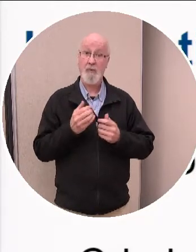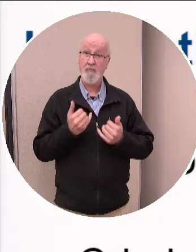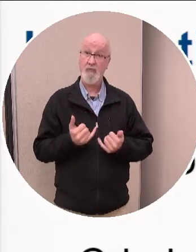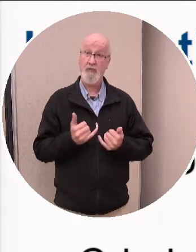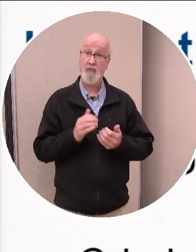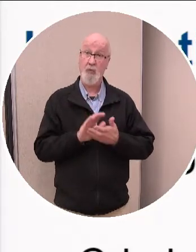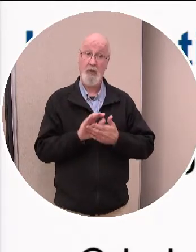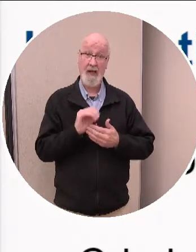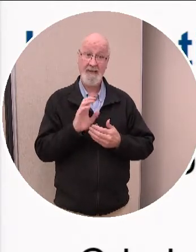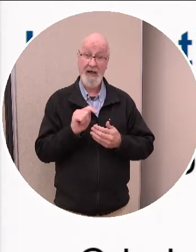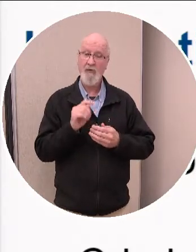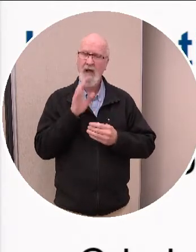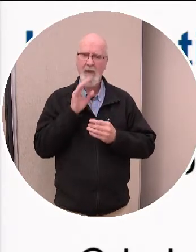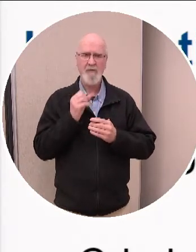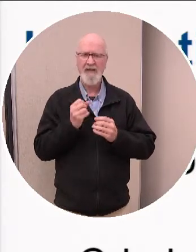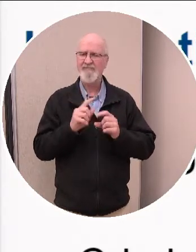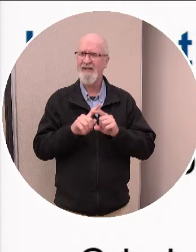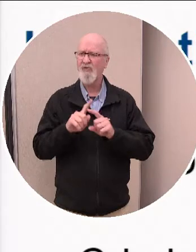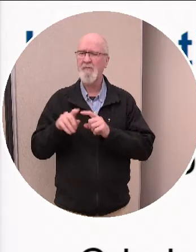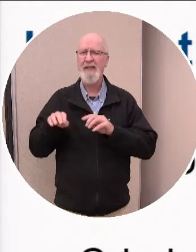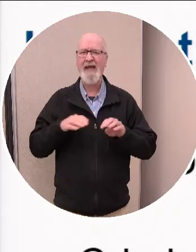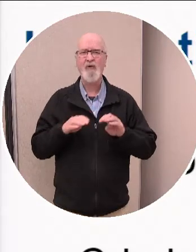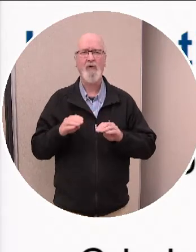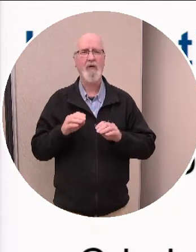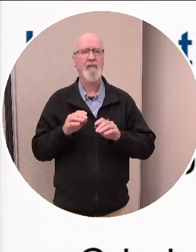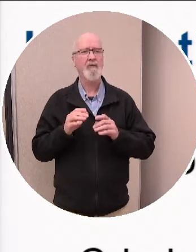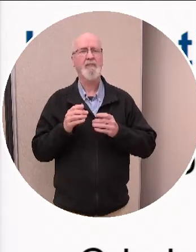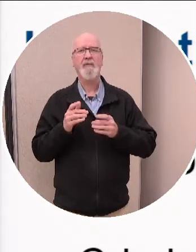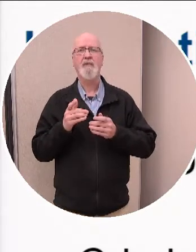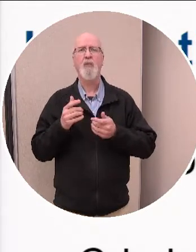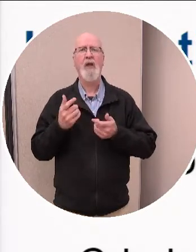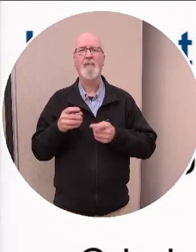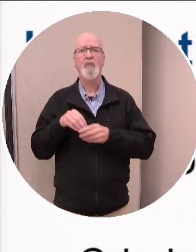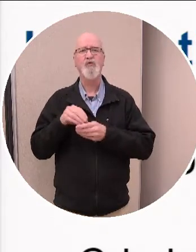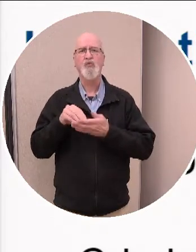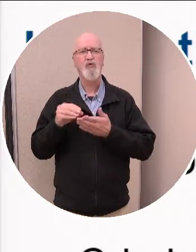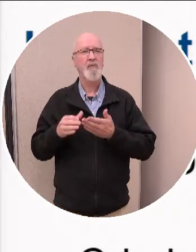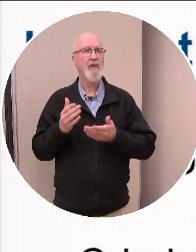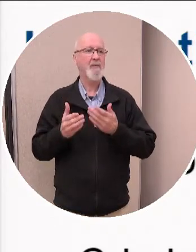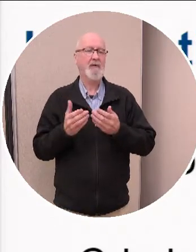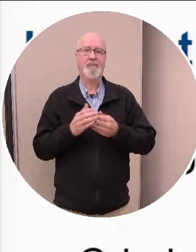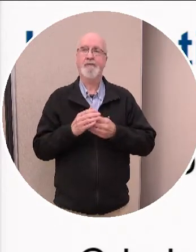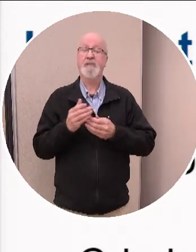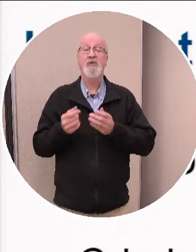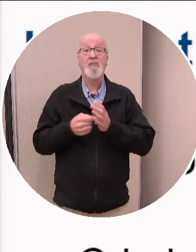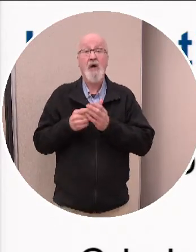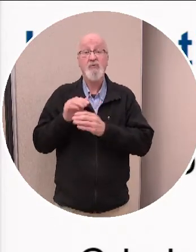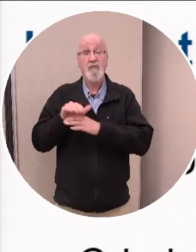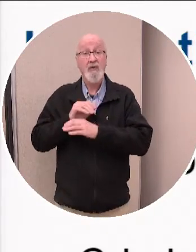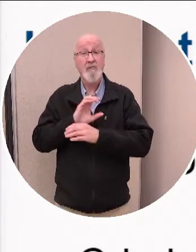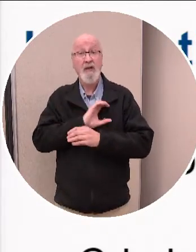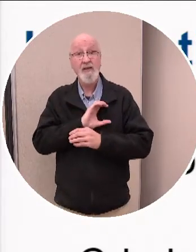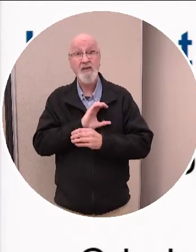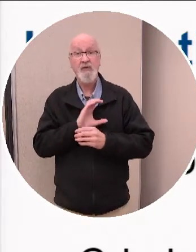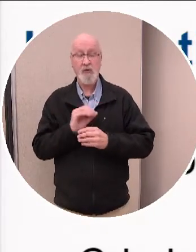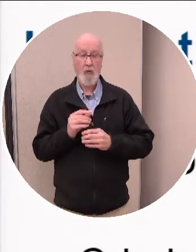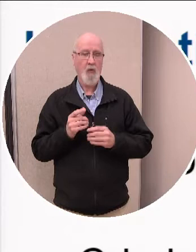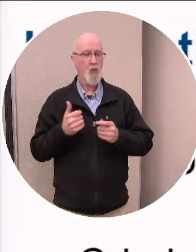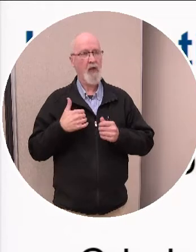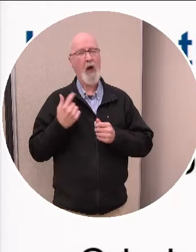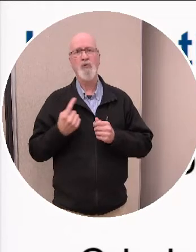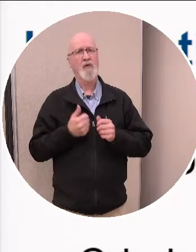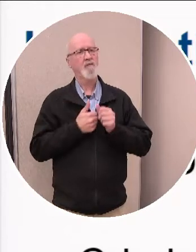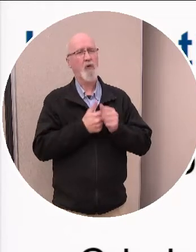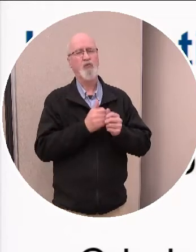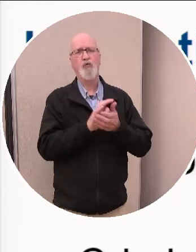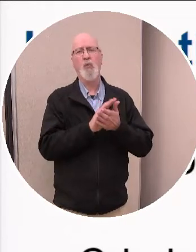references other behavioral incidents involving students, which may involve law enforcement. So we do follow the Schools Act. We